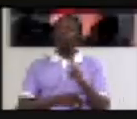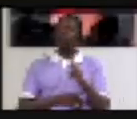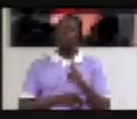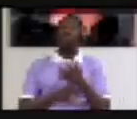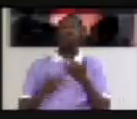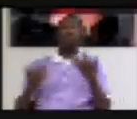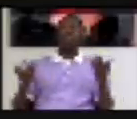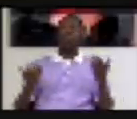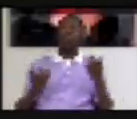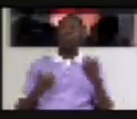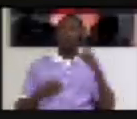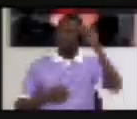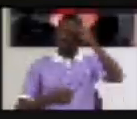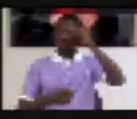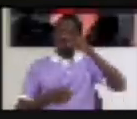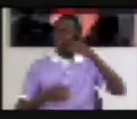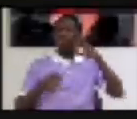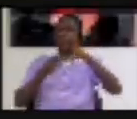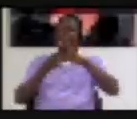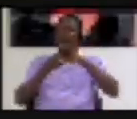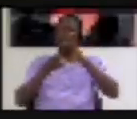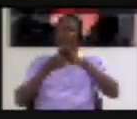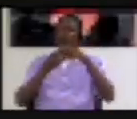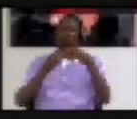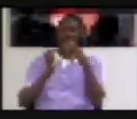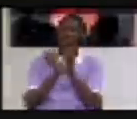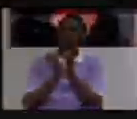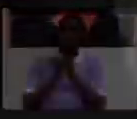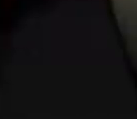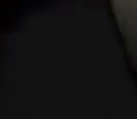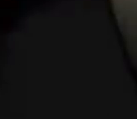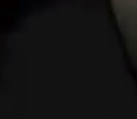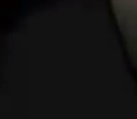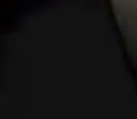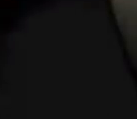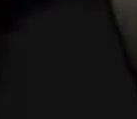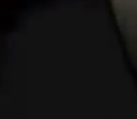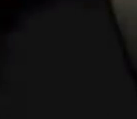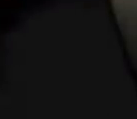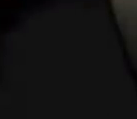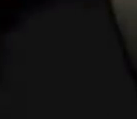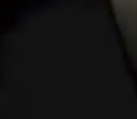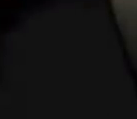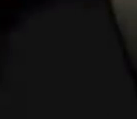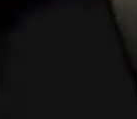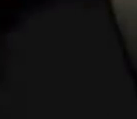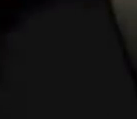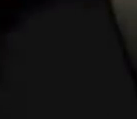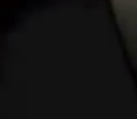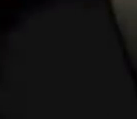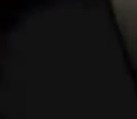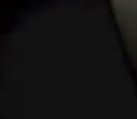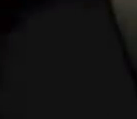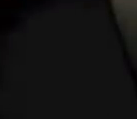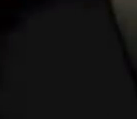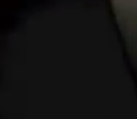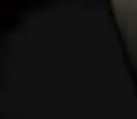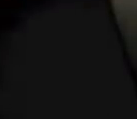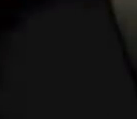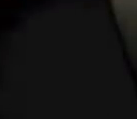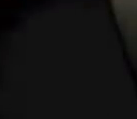parties boycotted the election. It was only by then the APRC and NRP that we